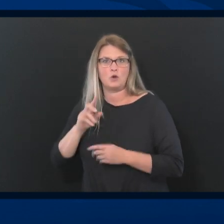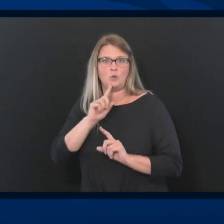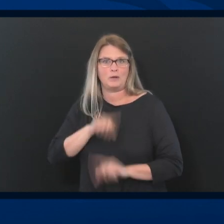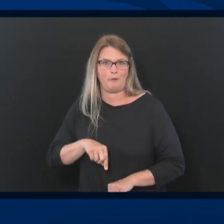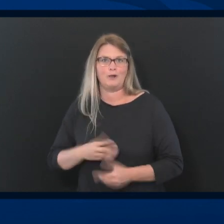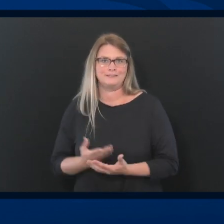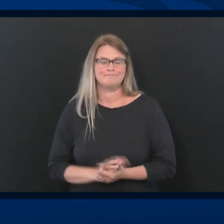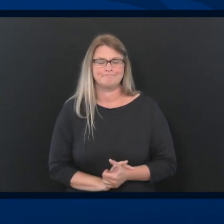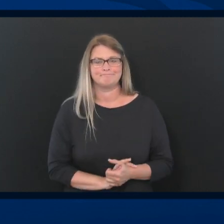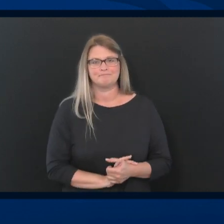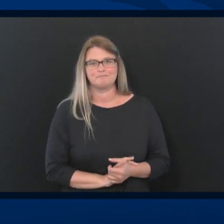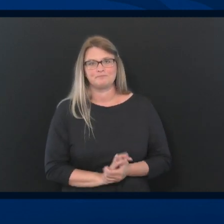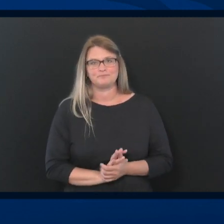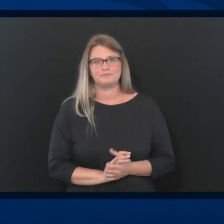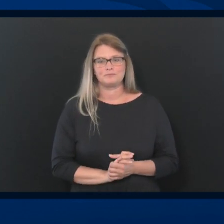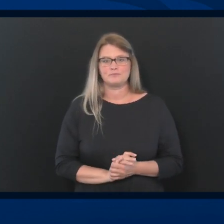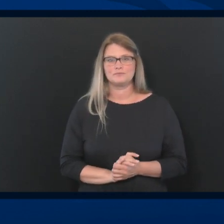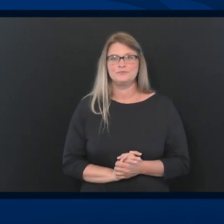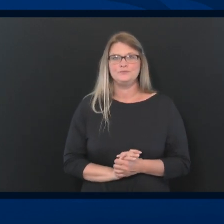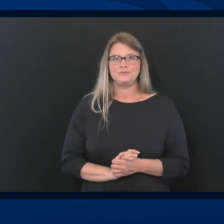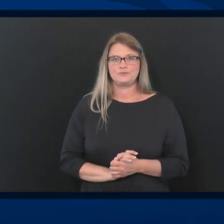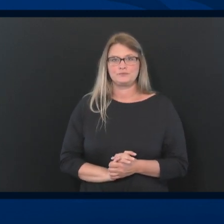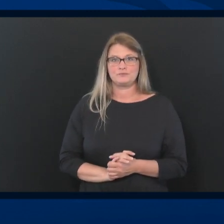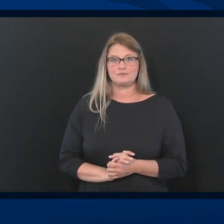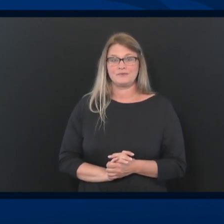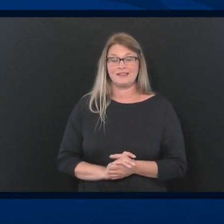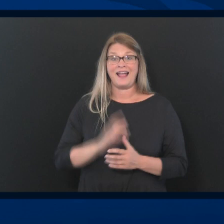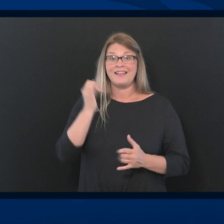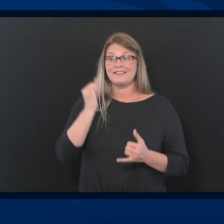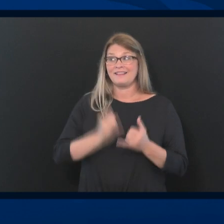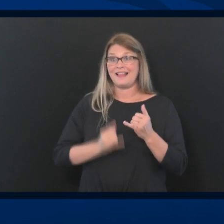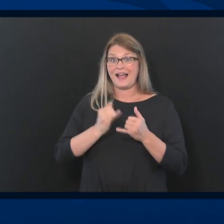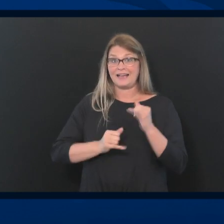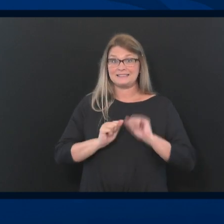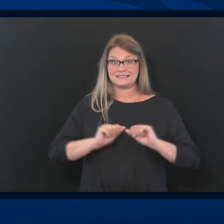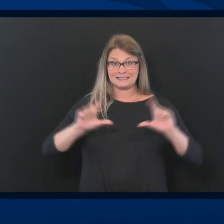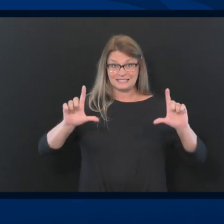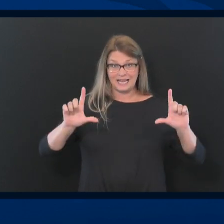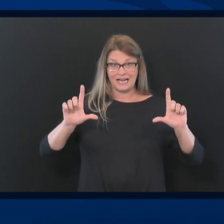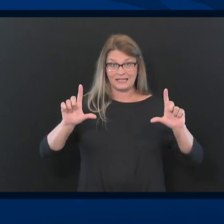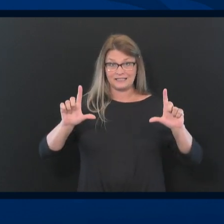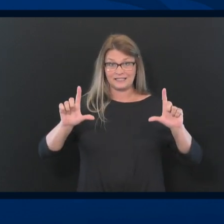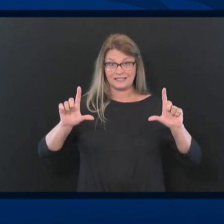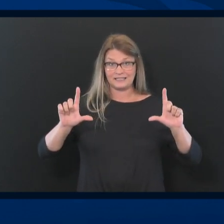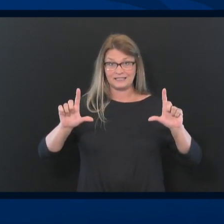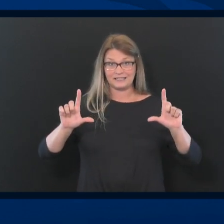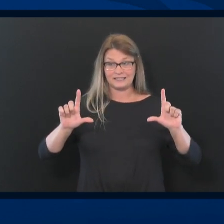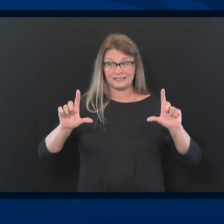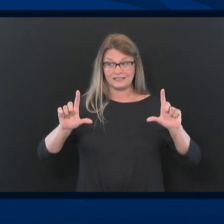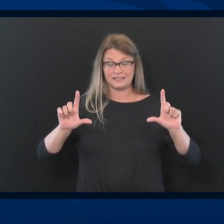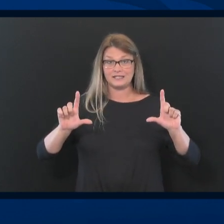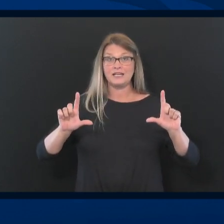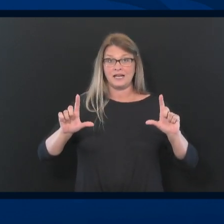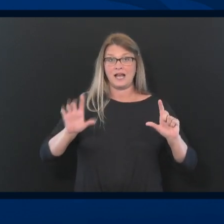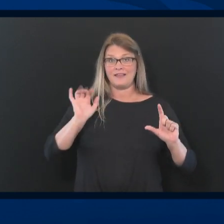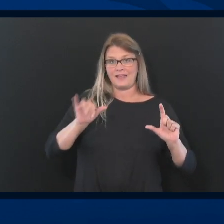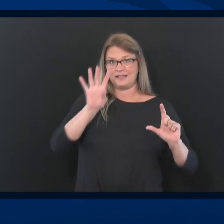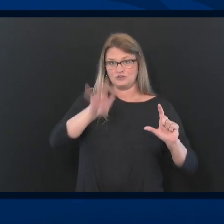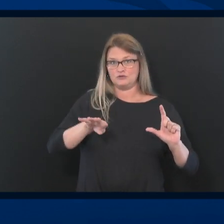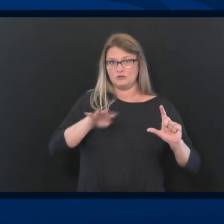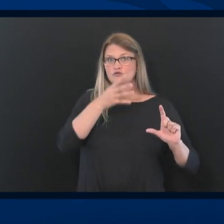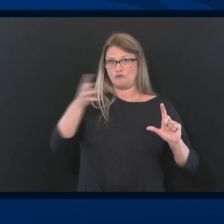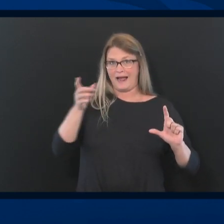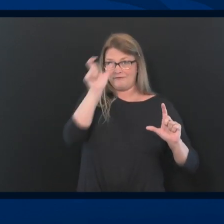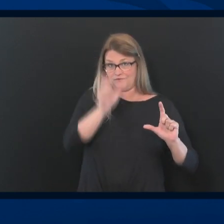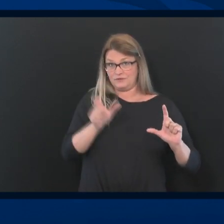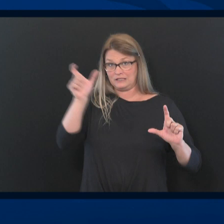others. And then the last slide here is looking at the